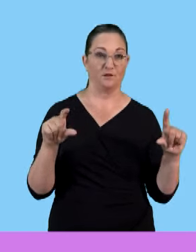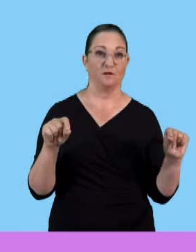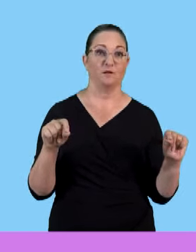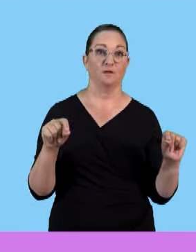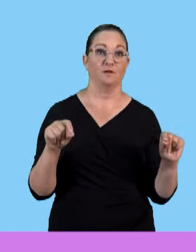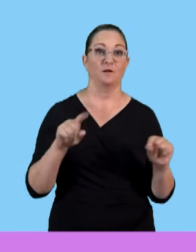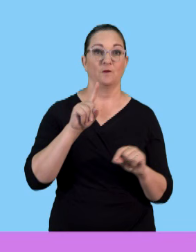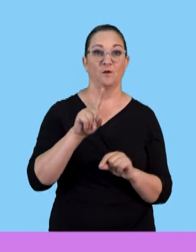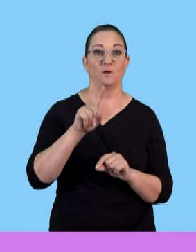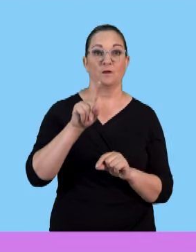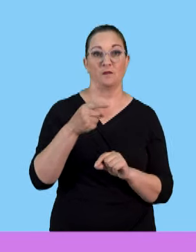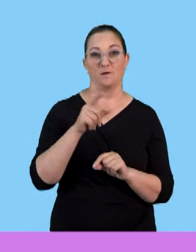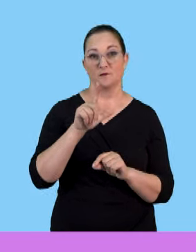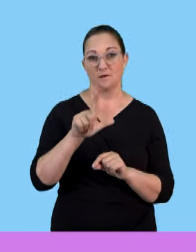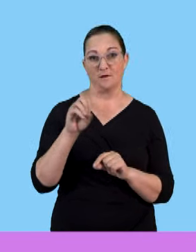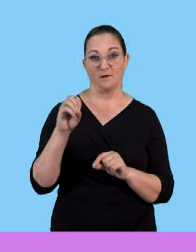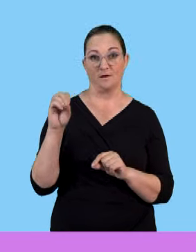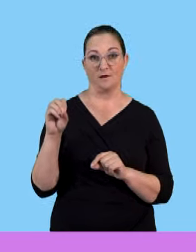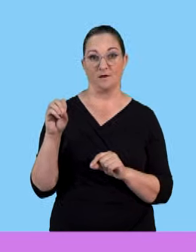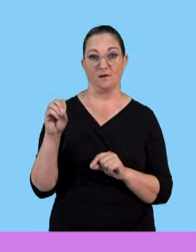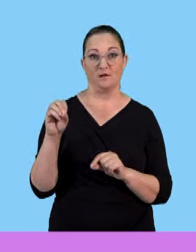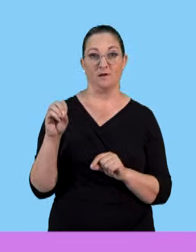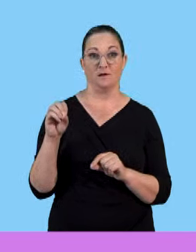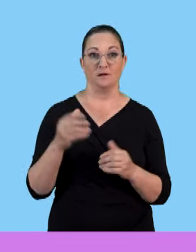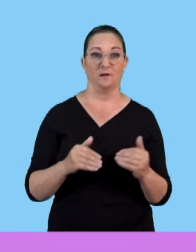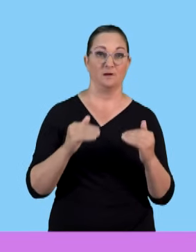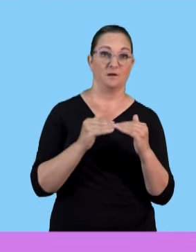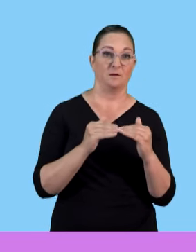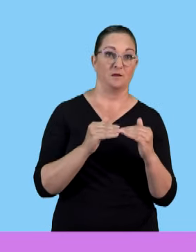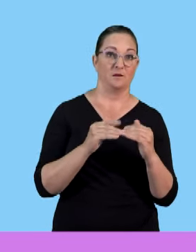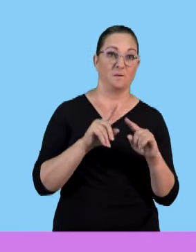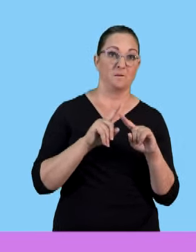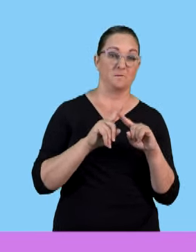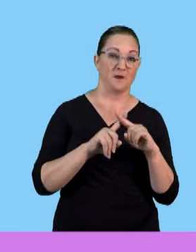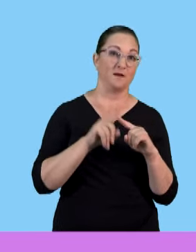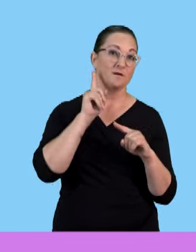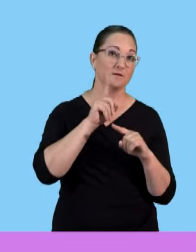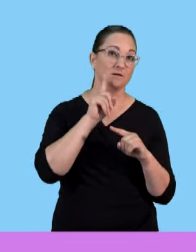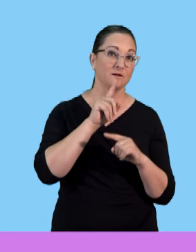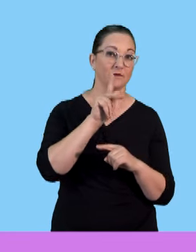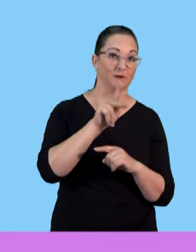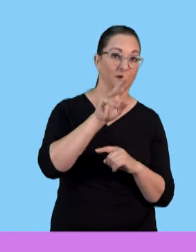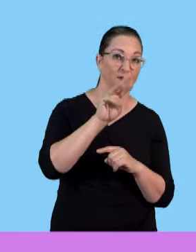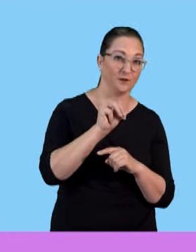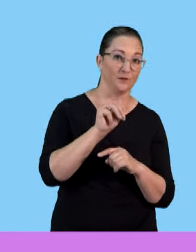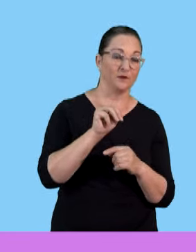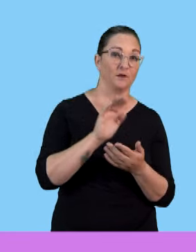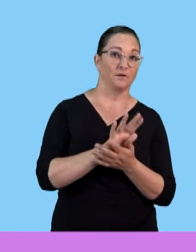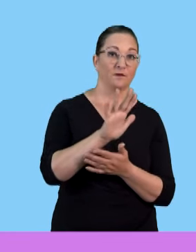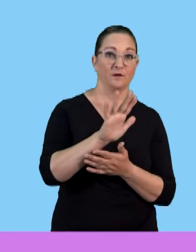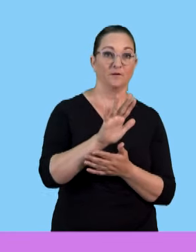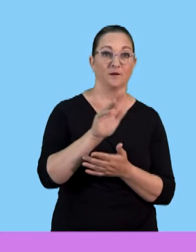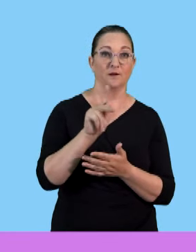the third block, whereby you'll be paying 1,700 as a standard rate plus 15 rand for